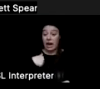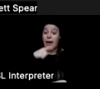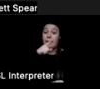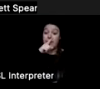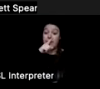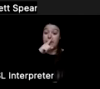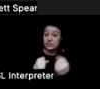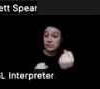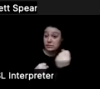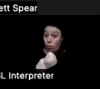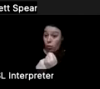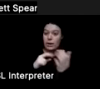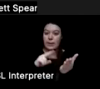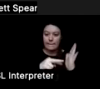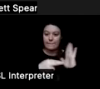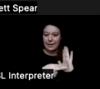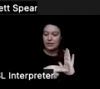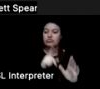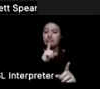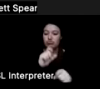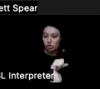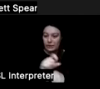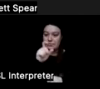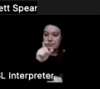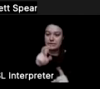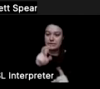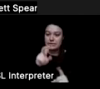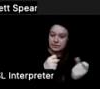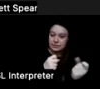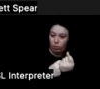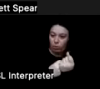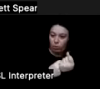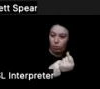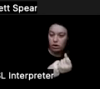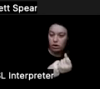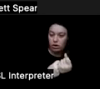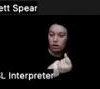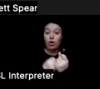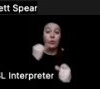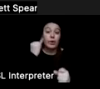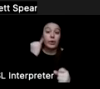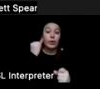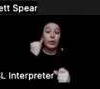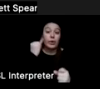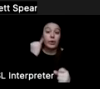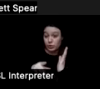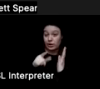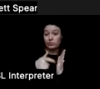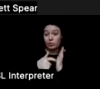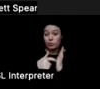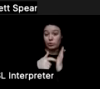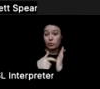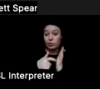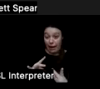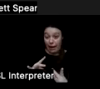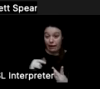time. And so what are the tools that allow you to give that feedback to your students so that you can build not only the leadership skills, but also